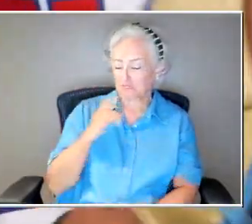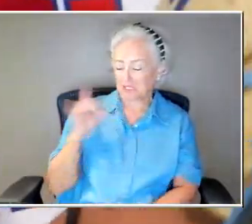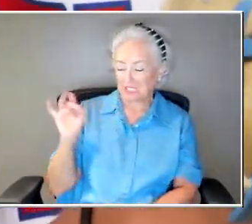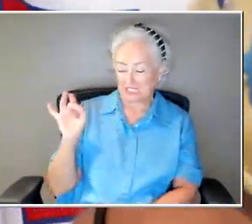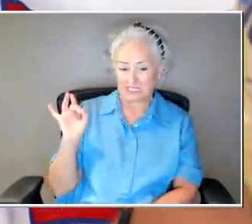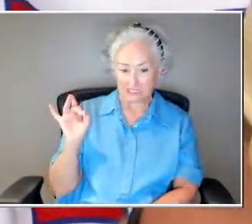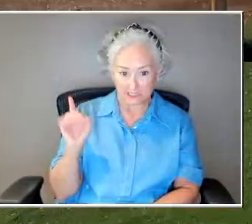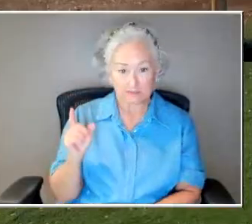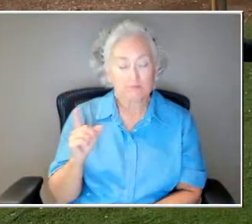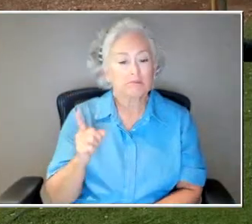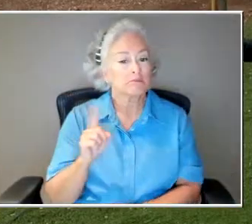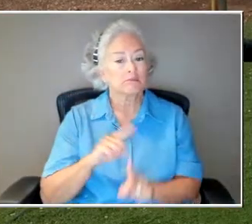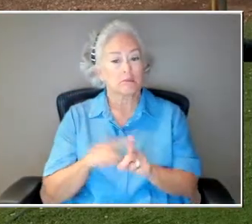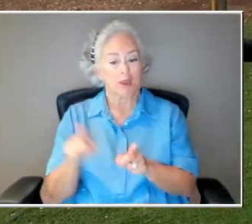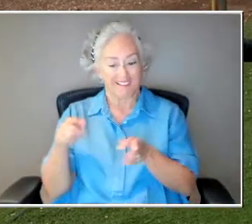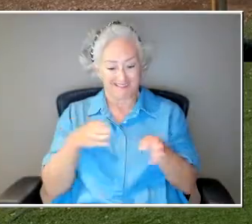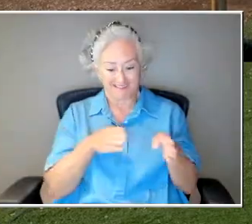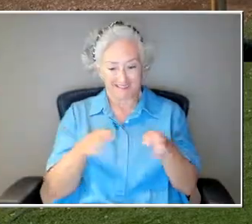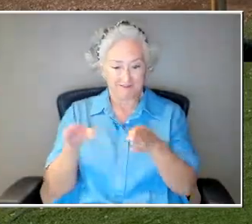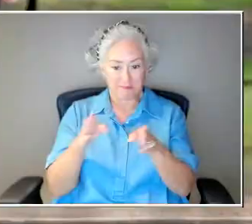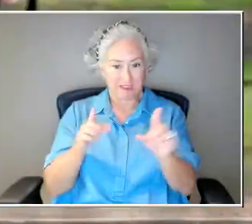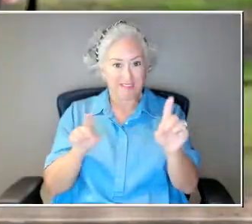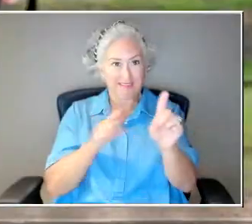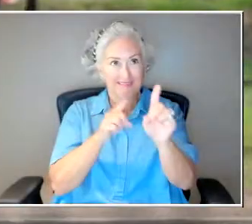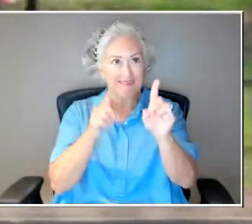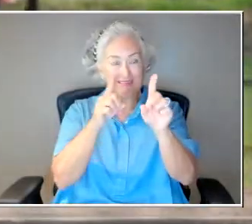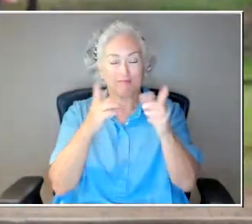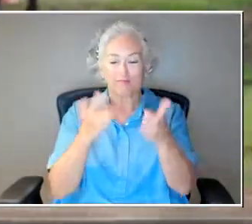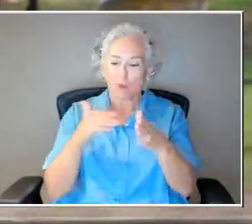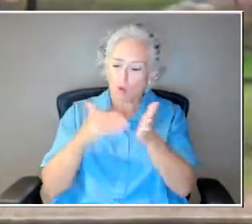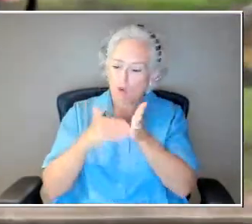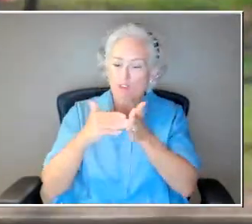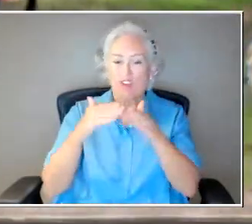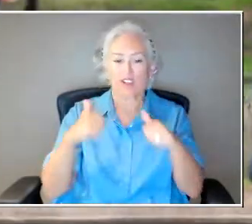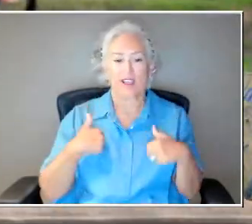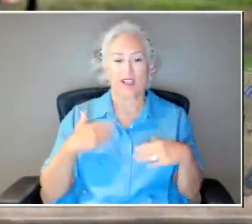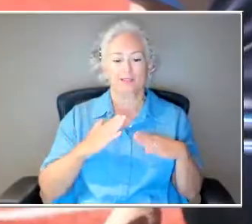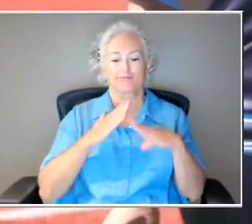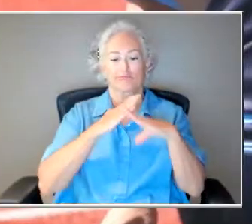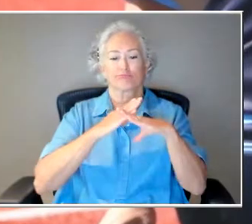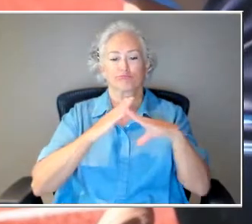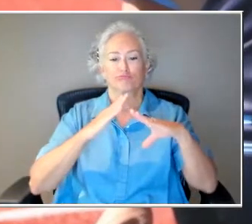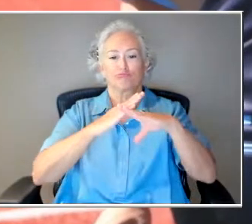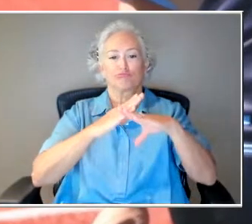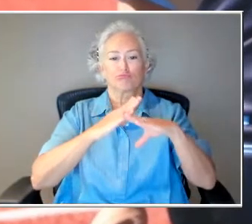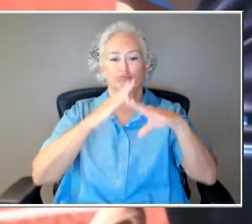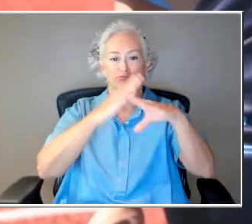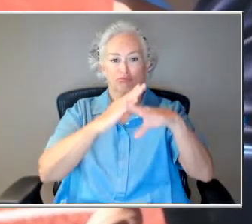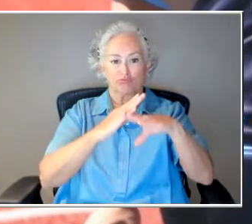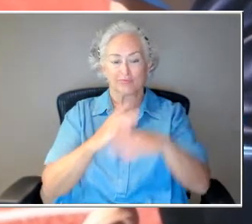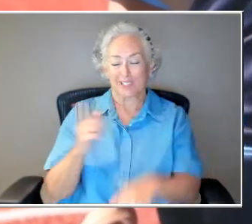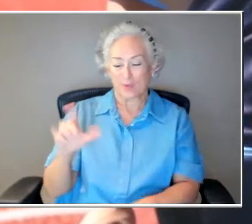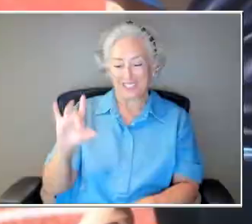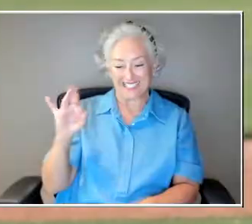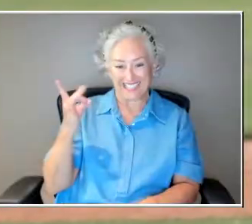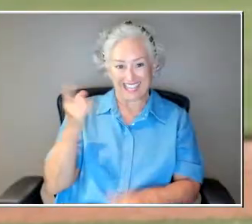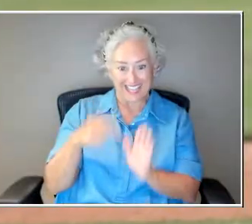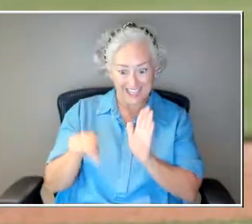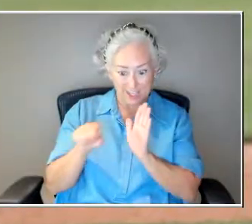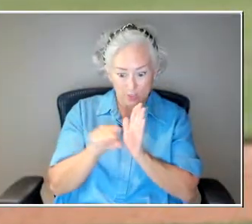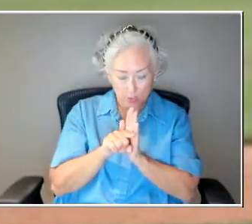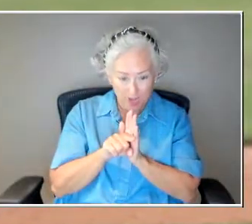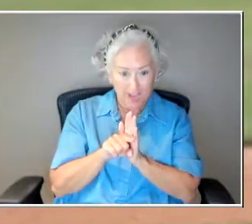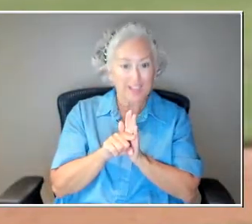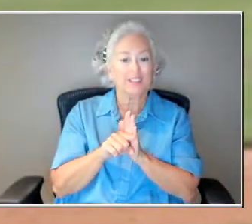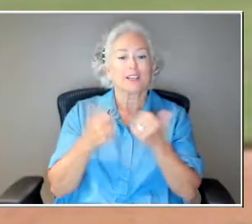glory is often littered with hurdles. For Cohen, that first hurdle came crashing down in 8th grade, trying to perfect his